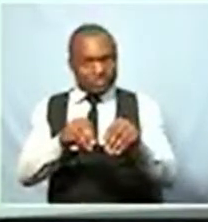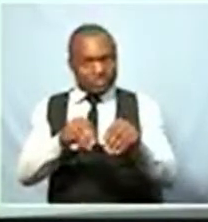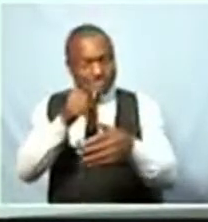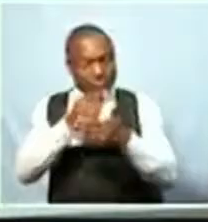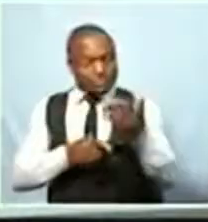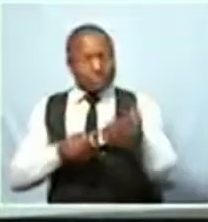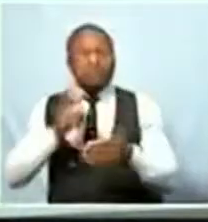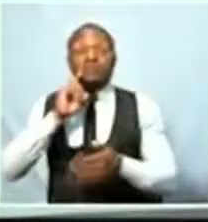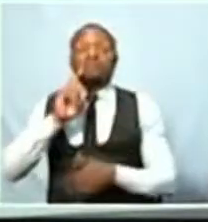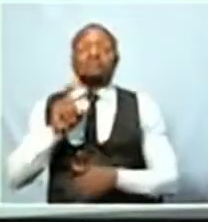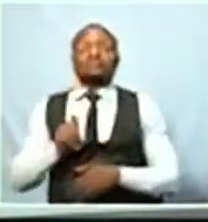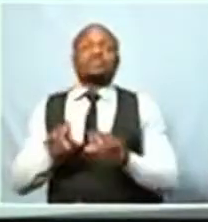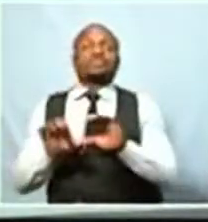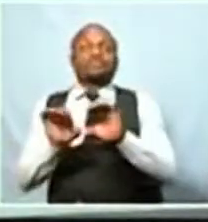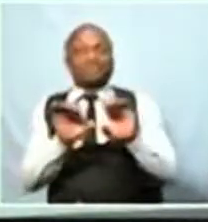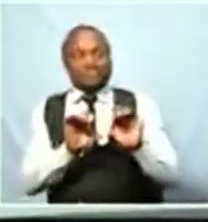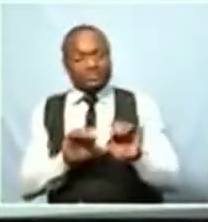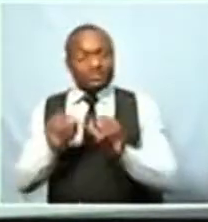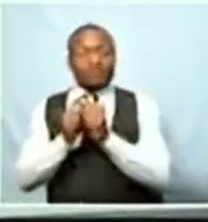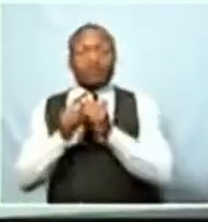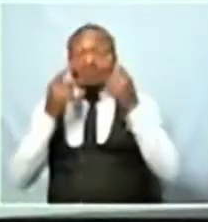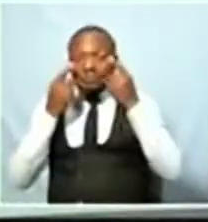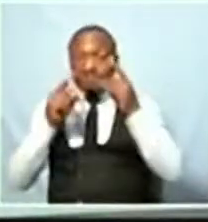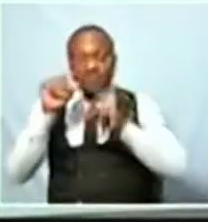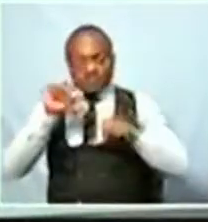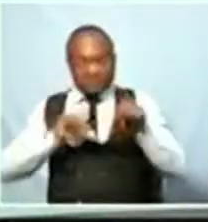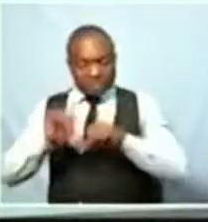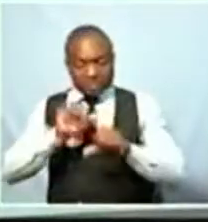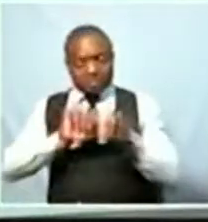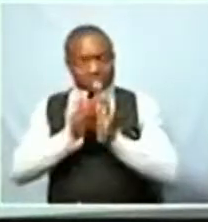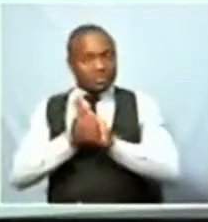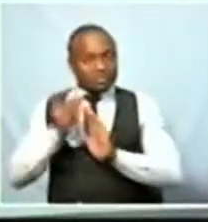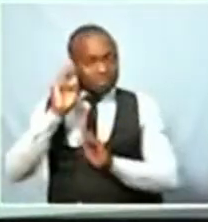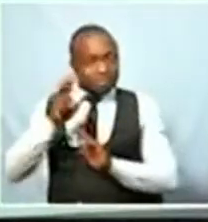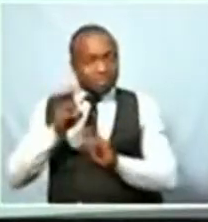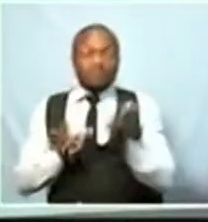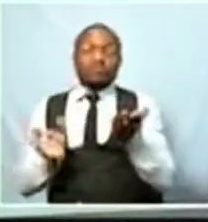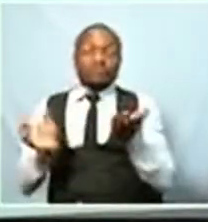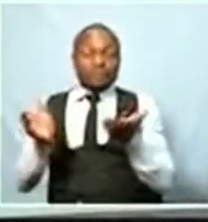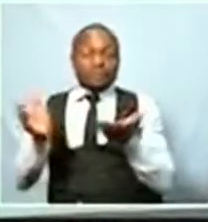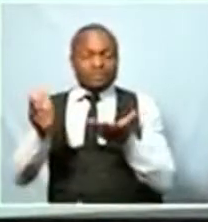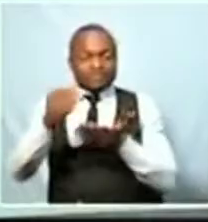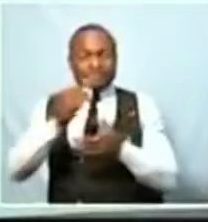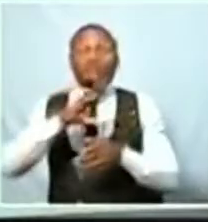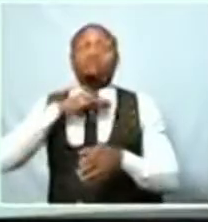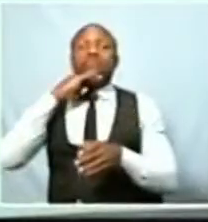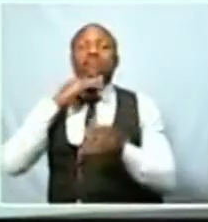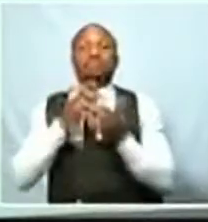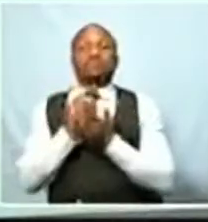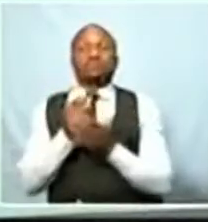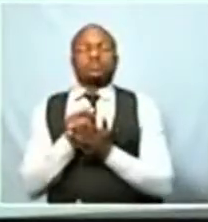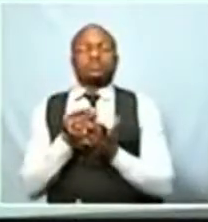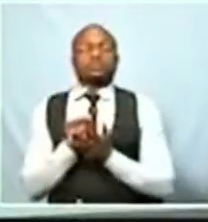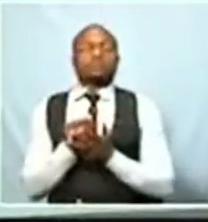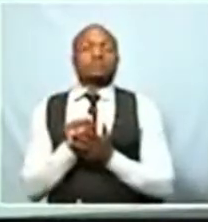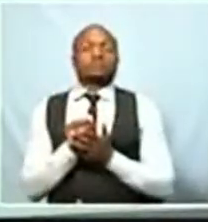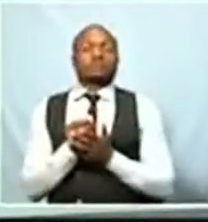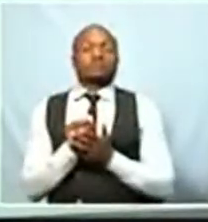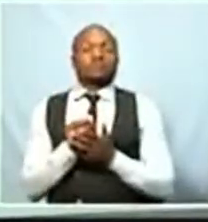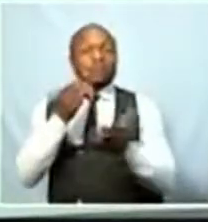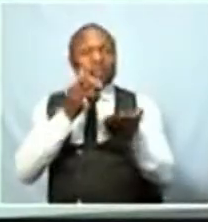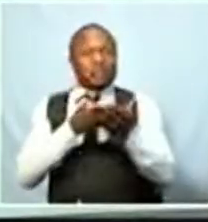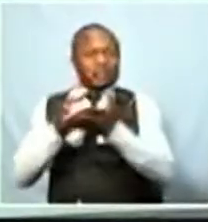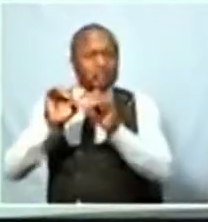what we are supposed to do with the Public Audit Act, we should be able to collect enough money from